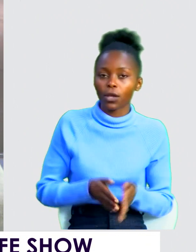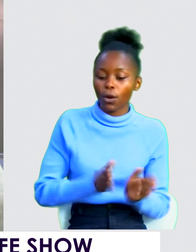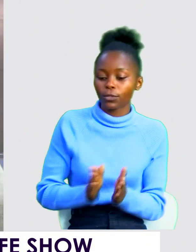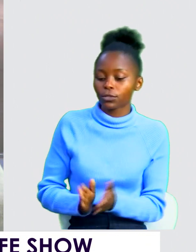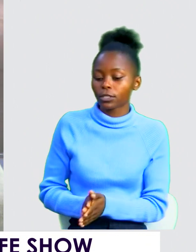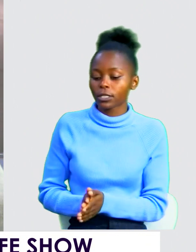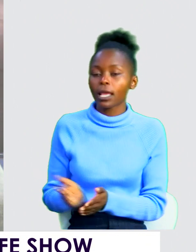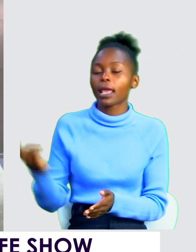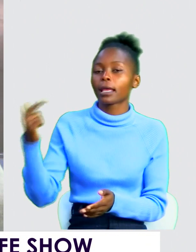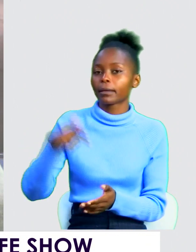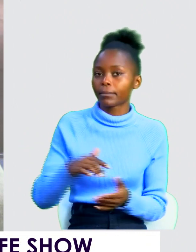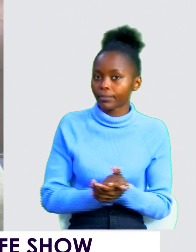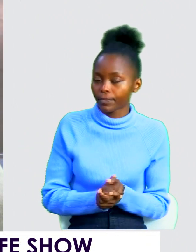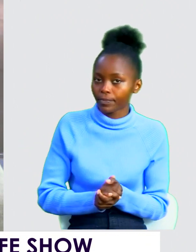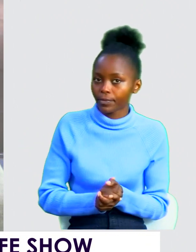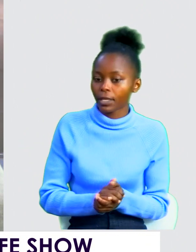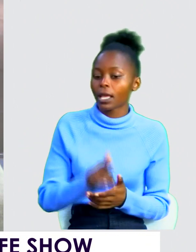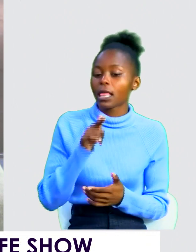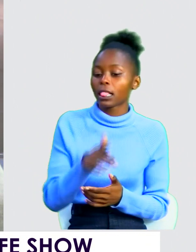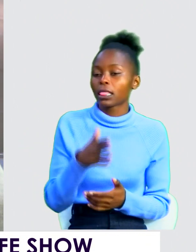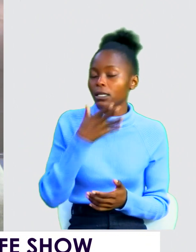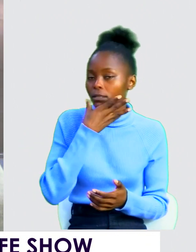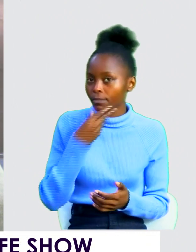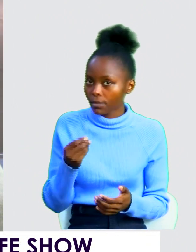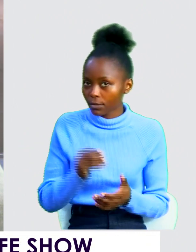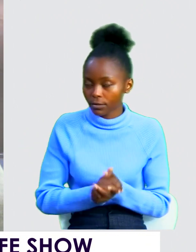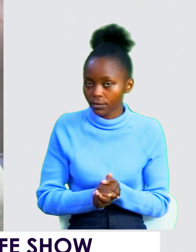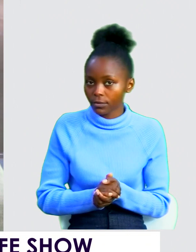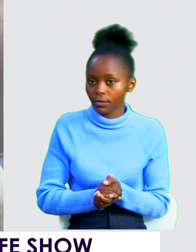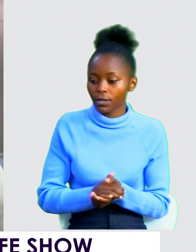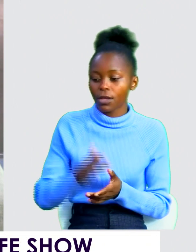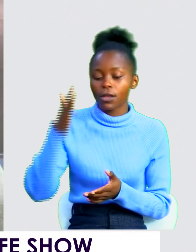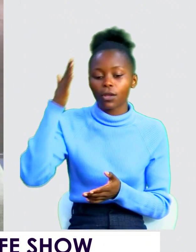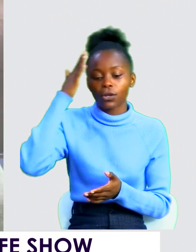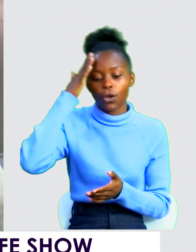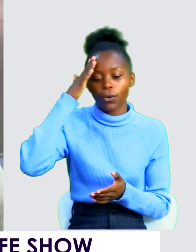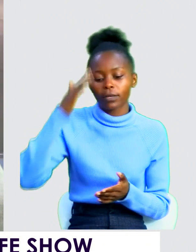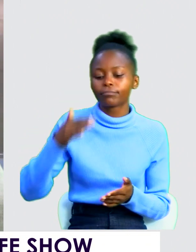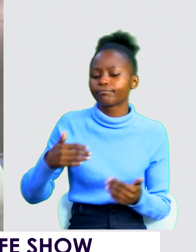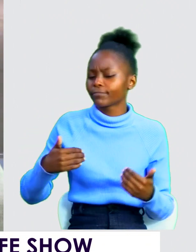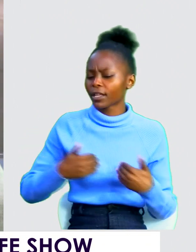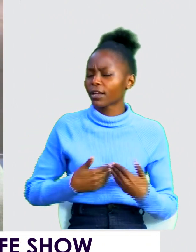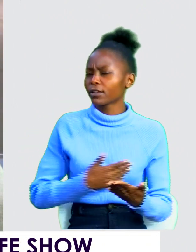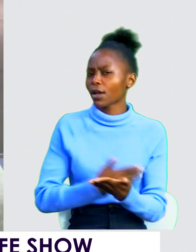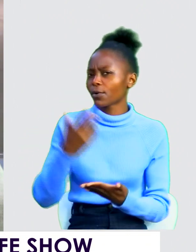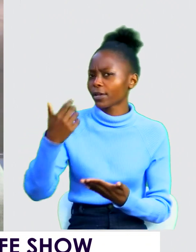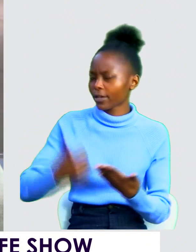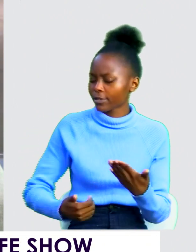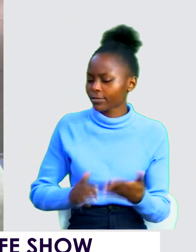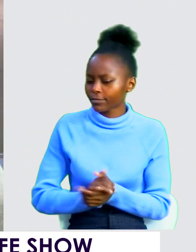itself. And these boys, knowing there was a weekend lying in front of